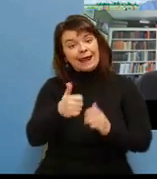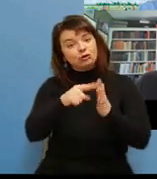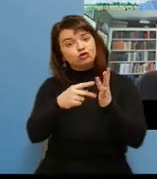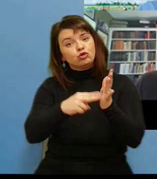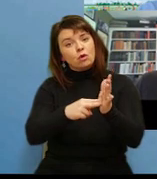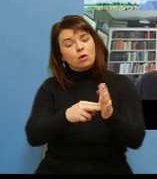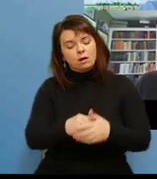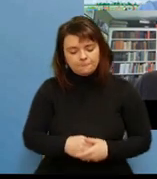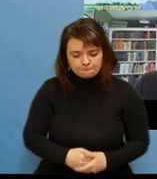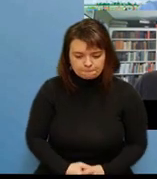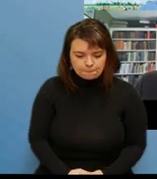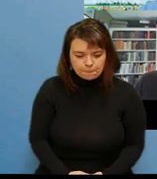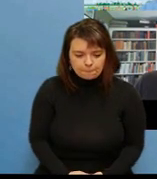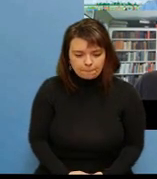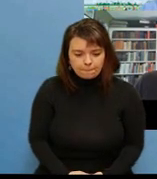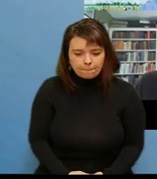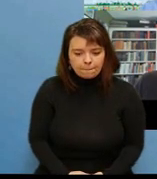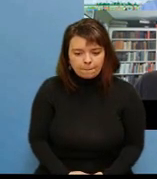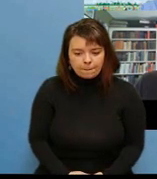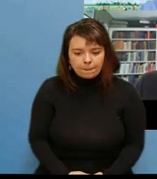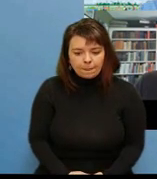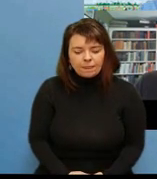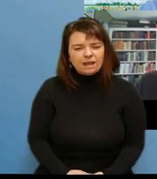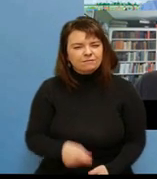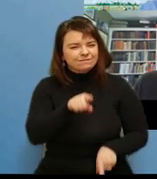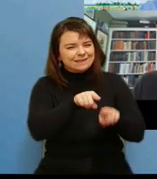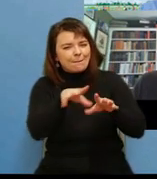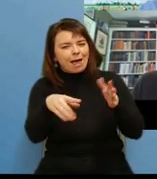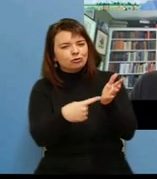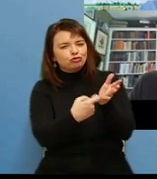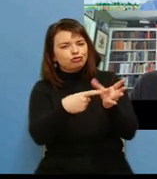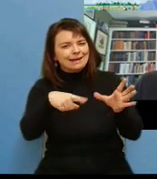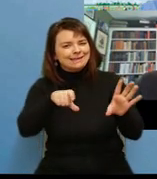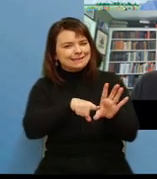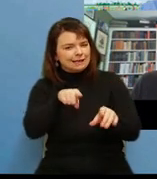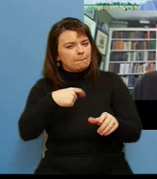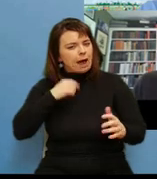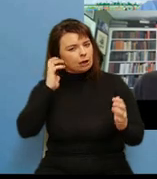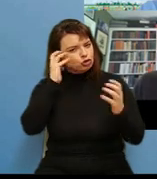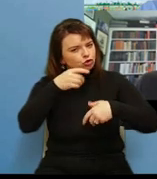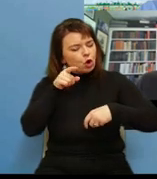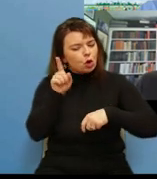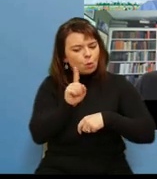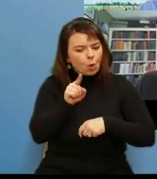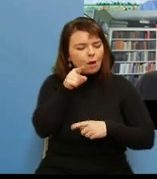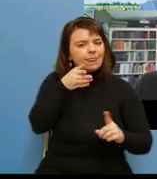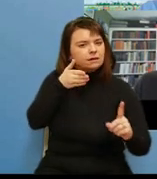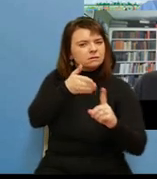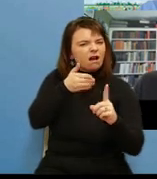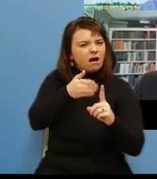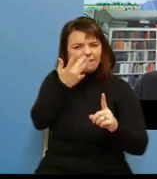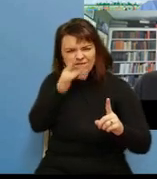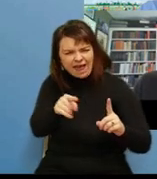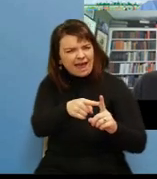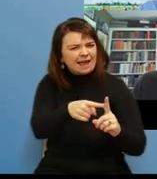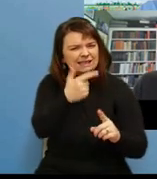Thanks, Tracy. John? Yeah, thanks. So I'm building a bit on Tracy's point there as well. I suppose my concern here is that the target